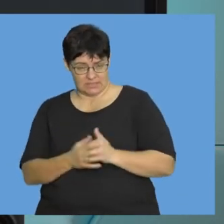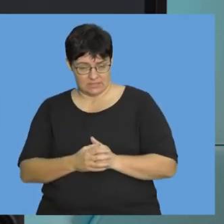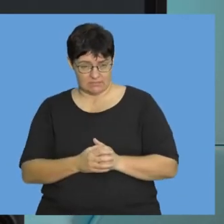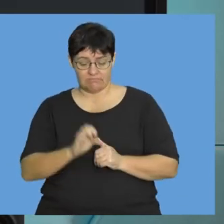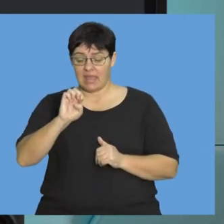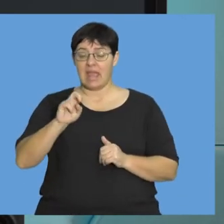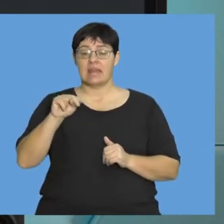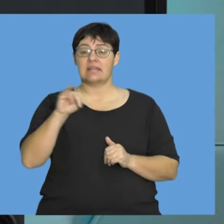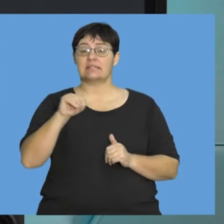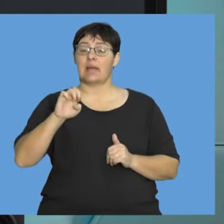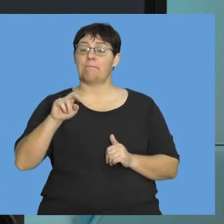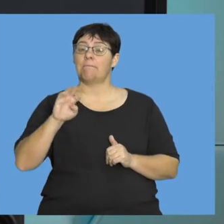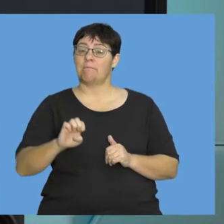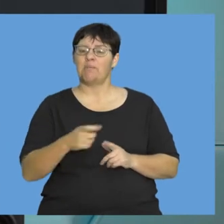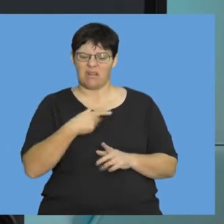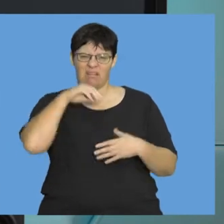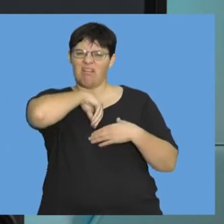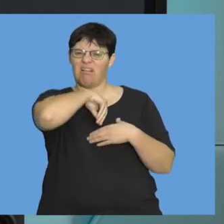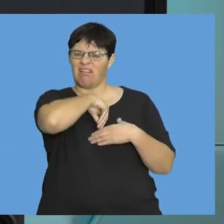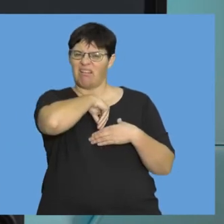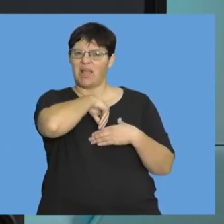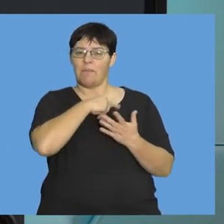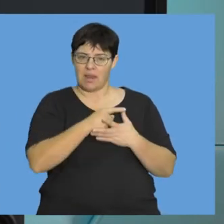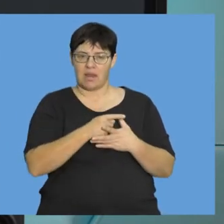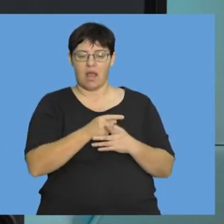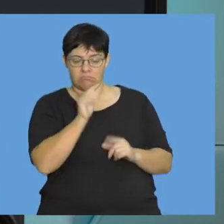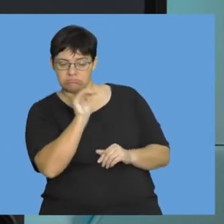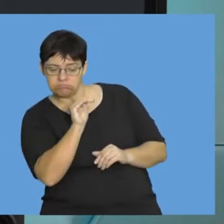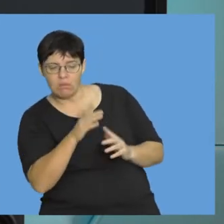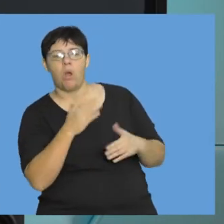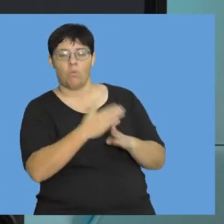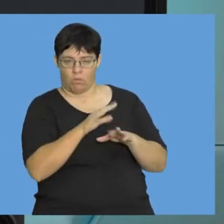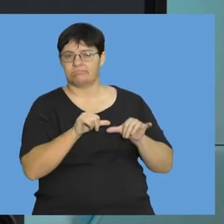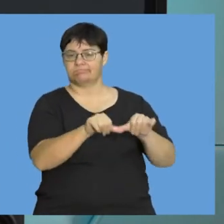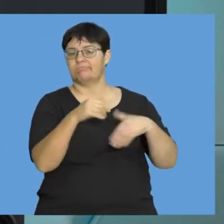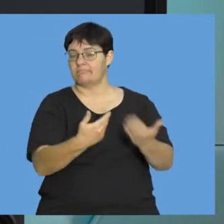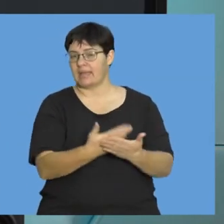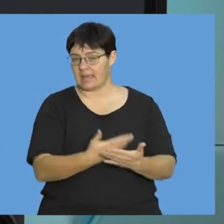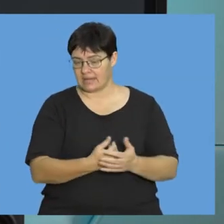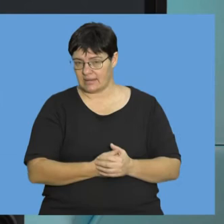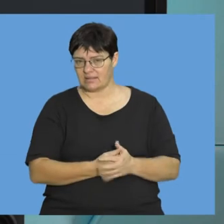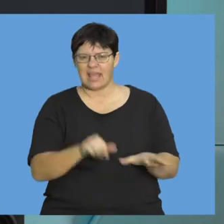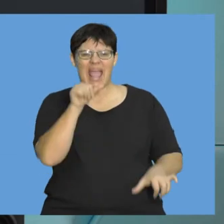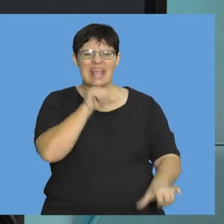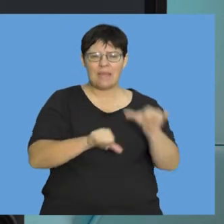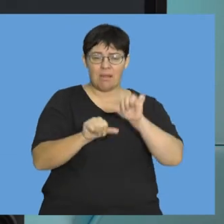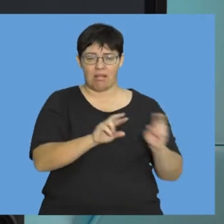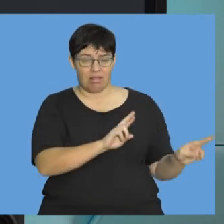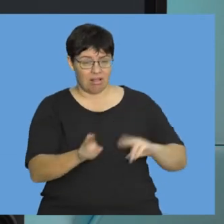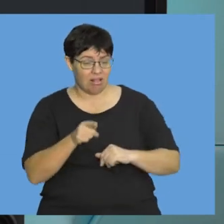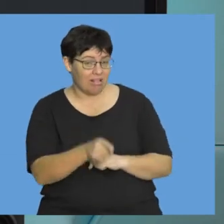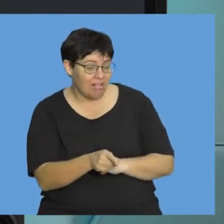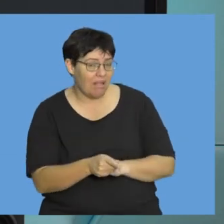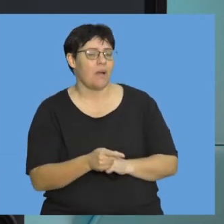And enzymes are those things that make things work. When we talk about this concept of a chemical